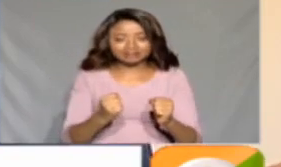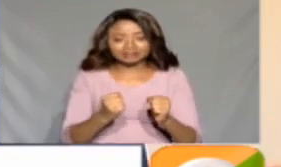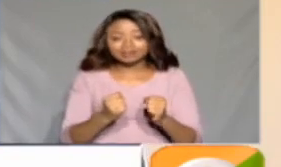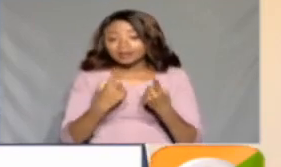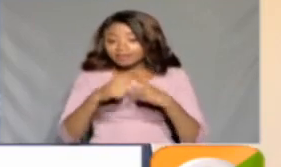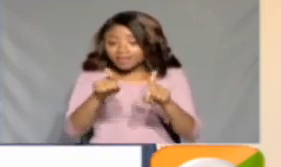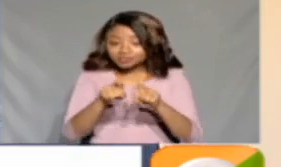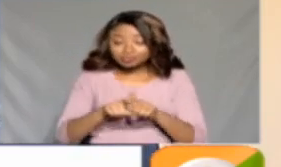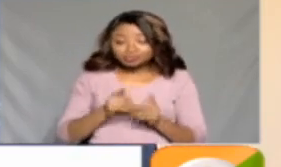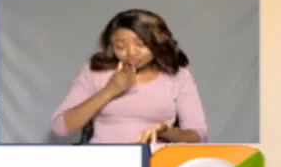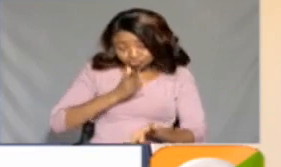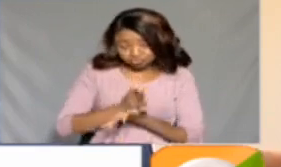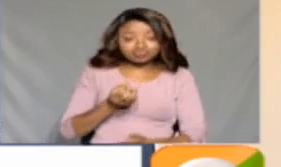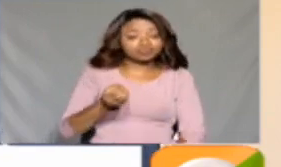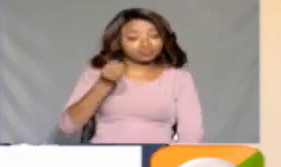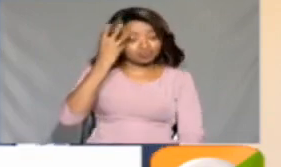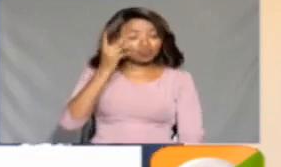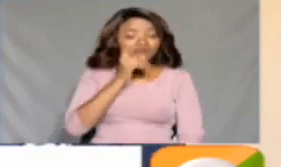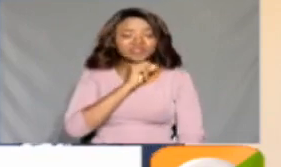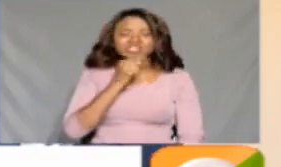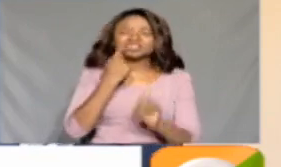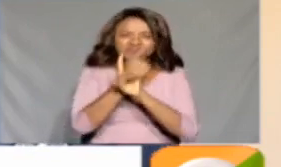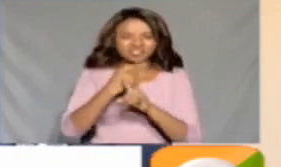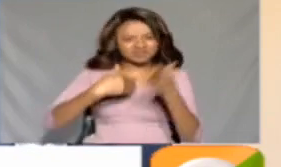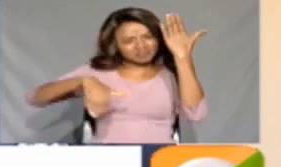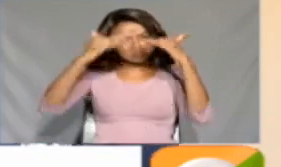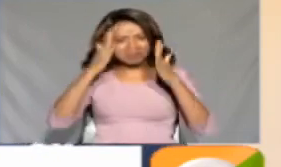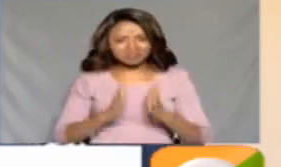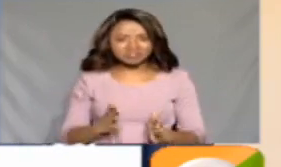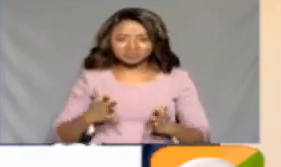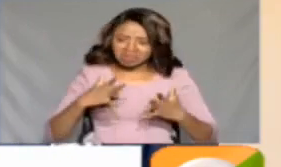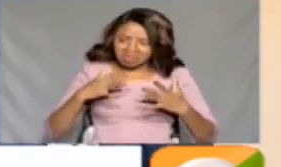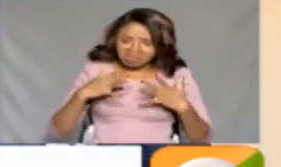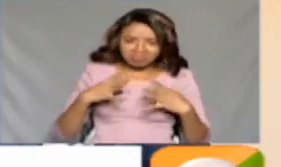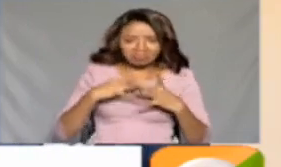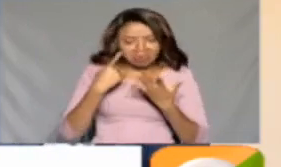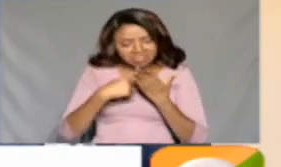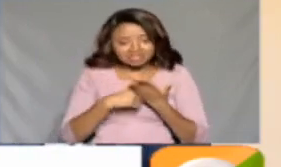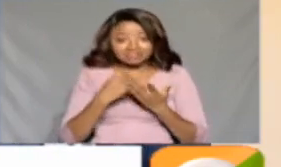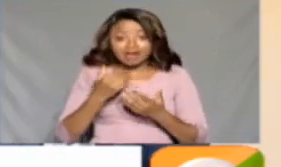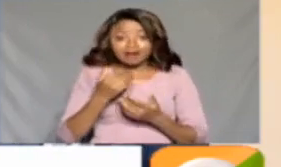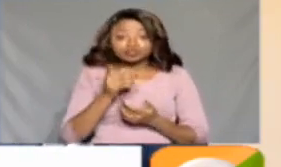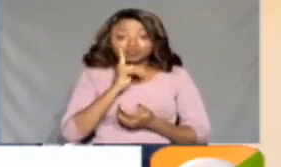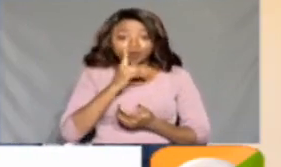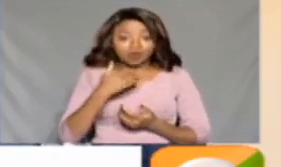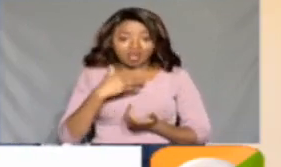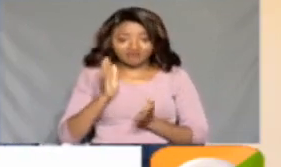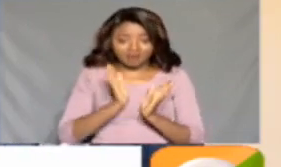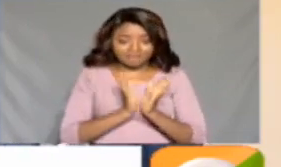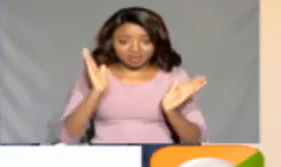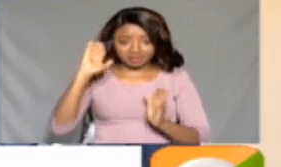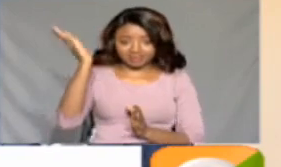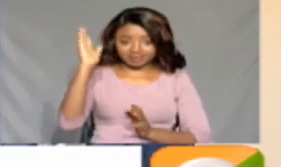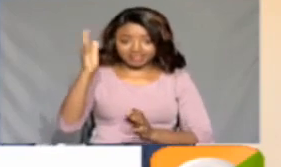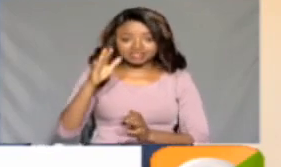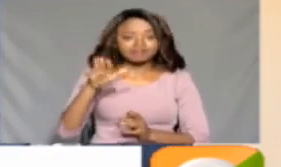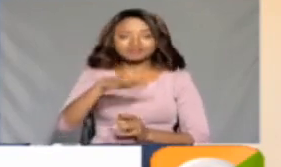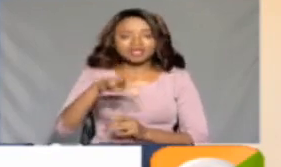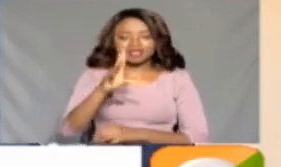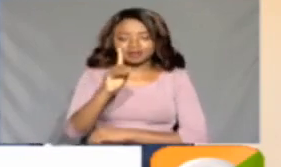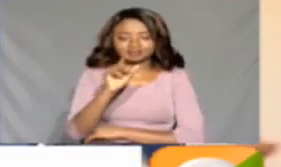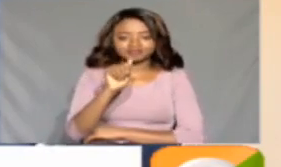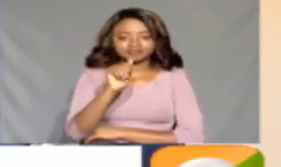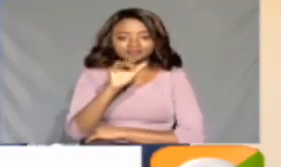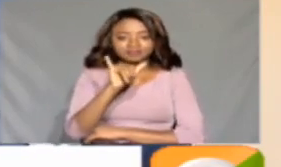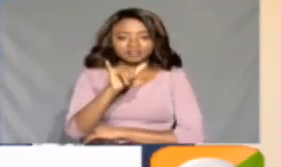indeed, if scholars talk about this, and I'm actually having a public lecture tomorrow at Destin University, and it's one of the things I'm talking